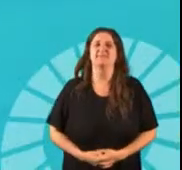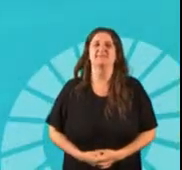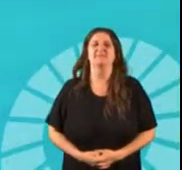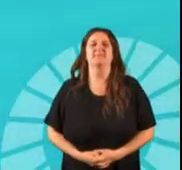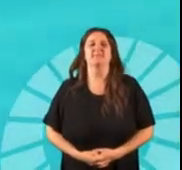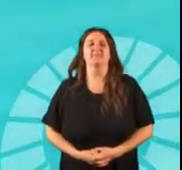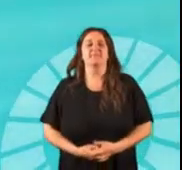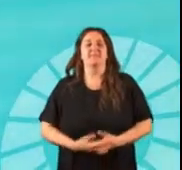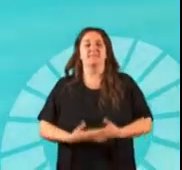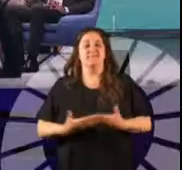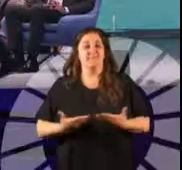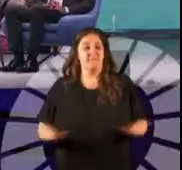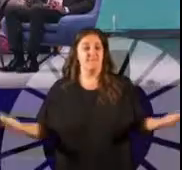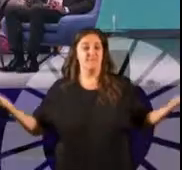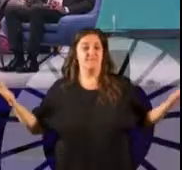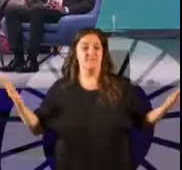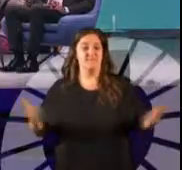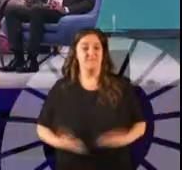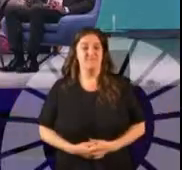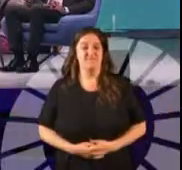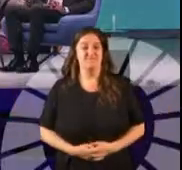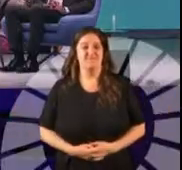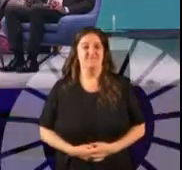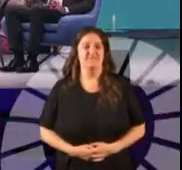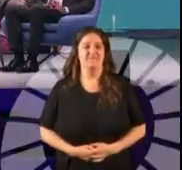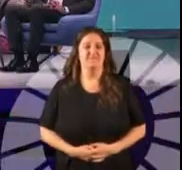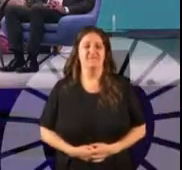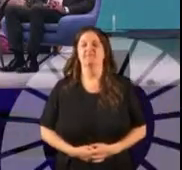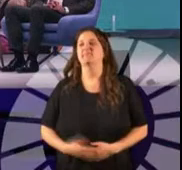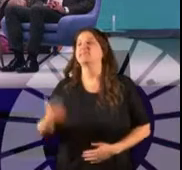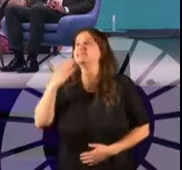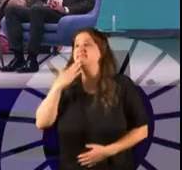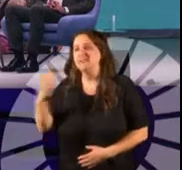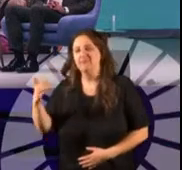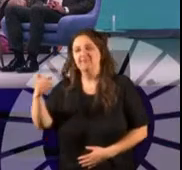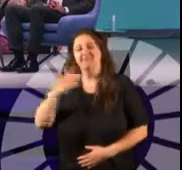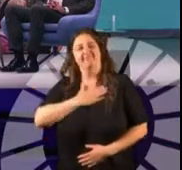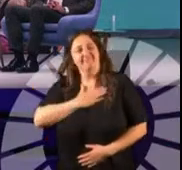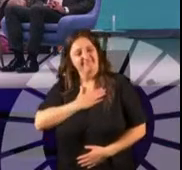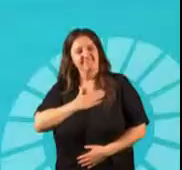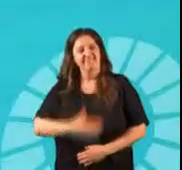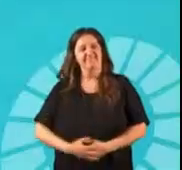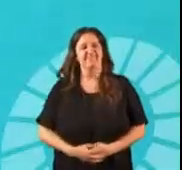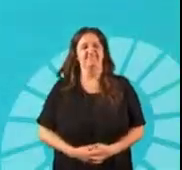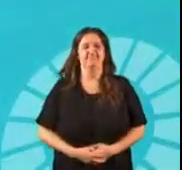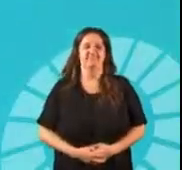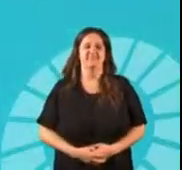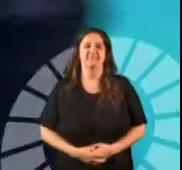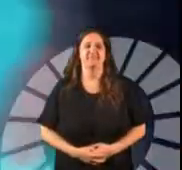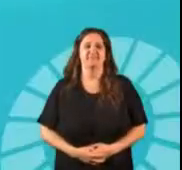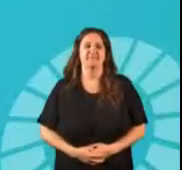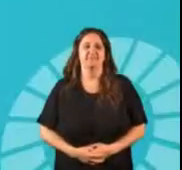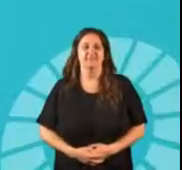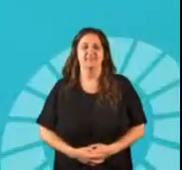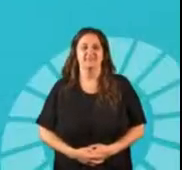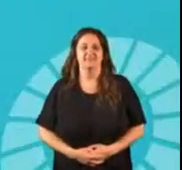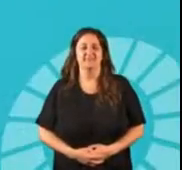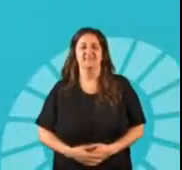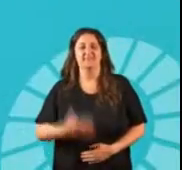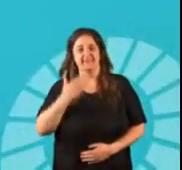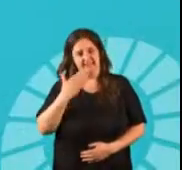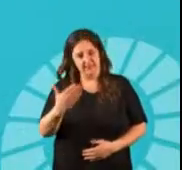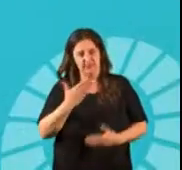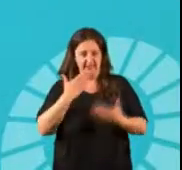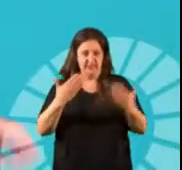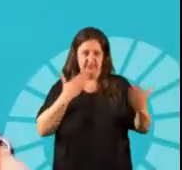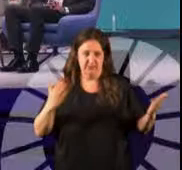And there you go. Merci, vous êtes adorable. Thank you very much. That's very kind of you. Voilà. Merci, okay, thank you.